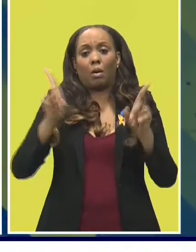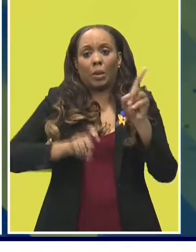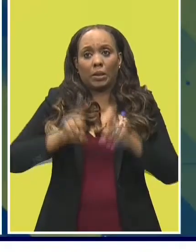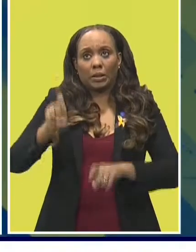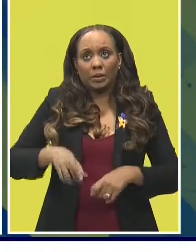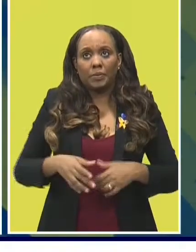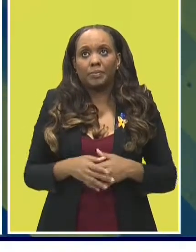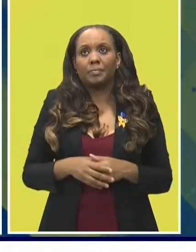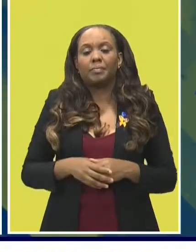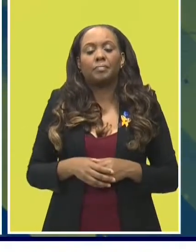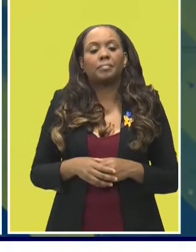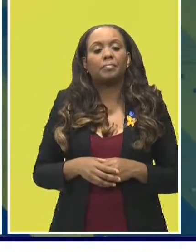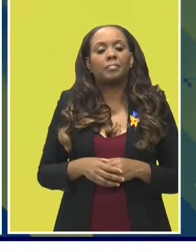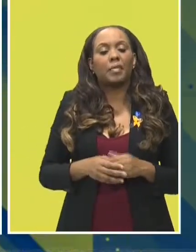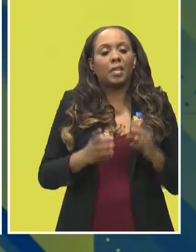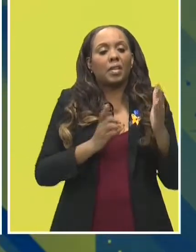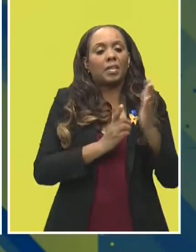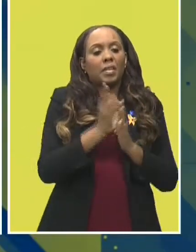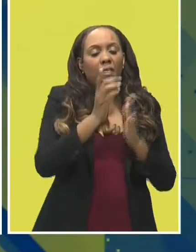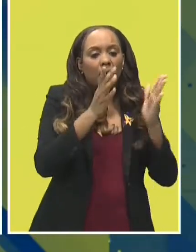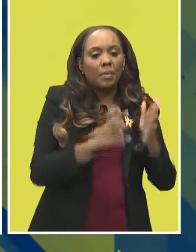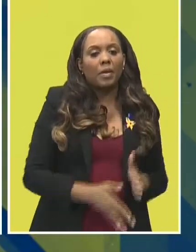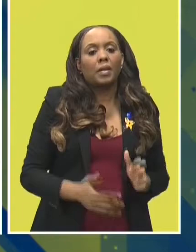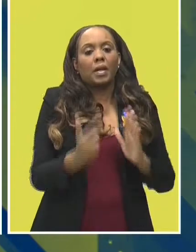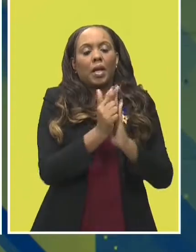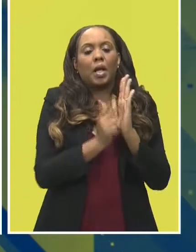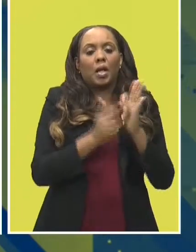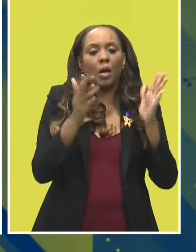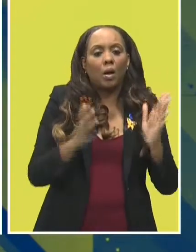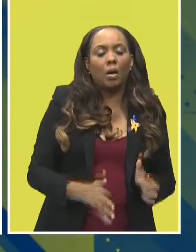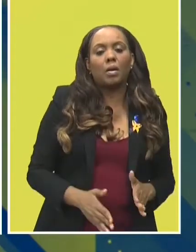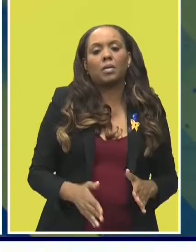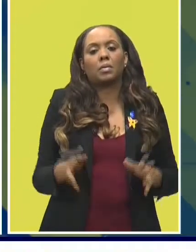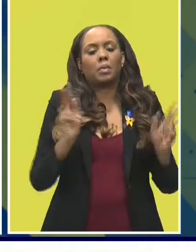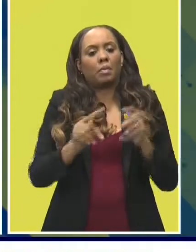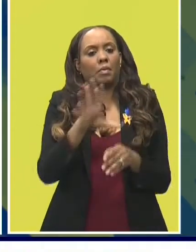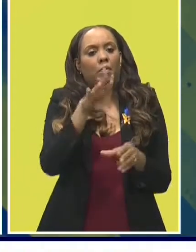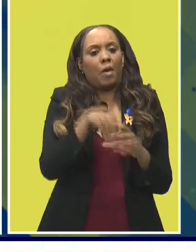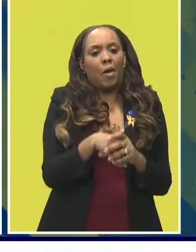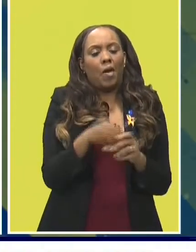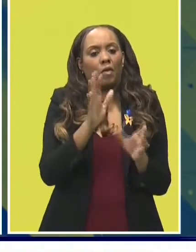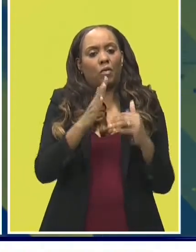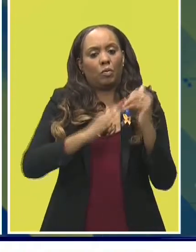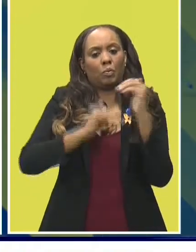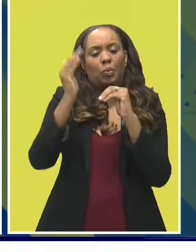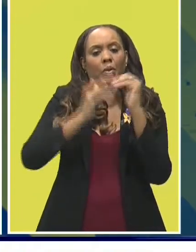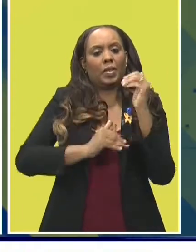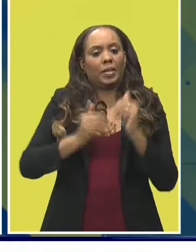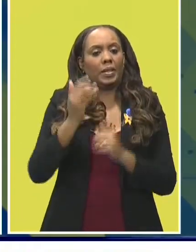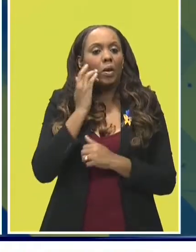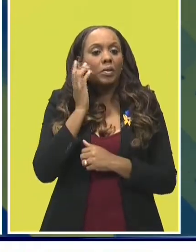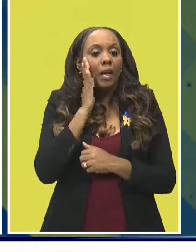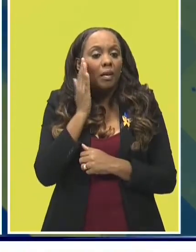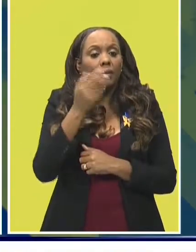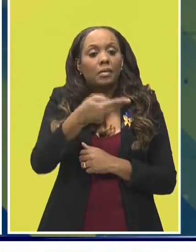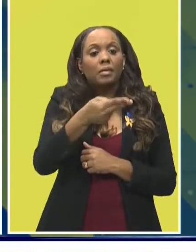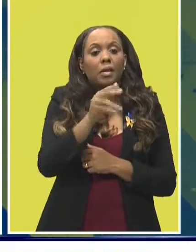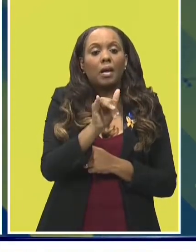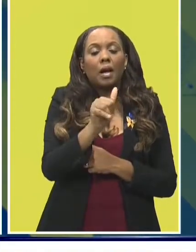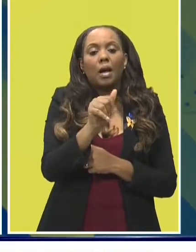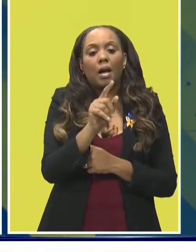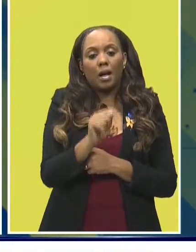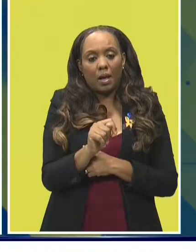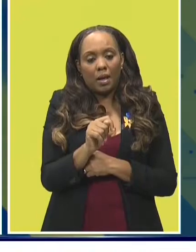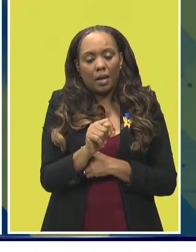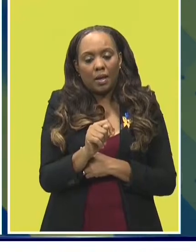The developers, architects, legal team and those closely involved with the major tourism project took question